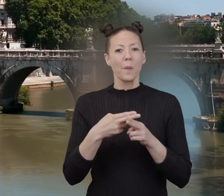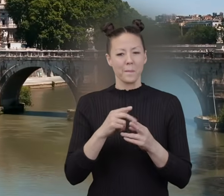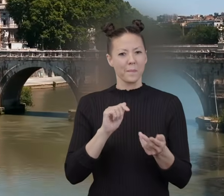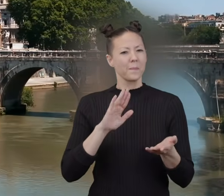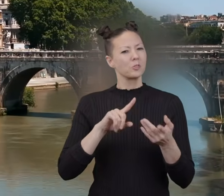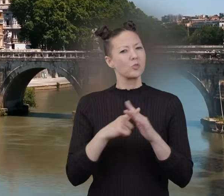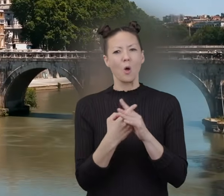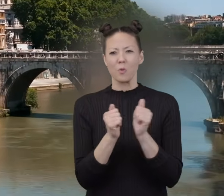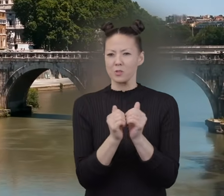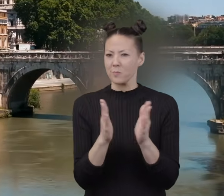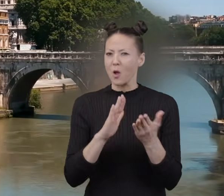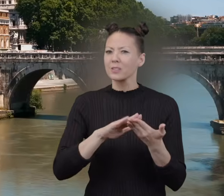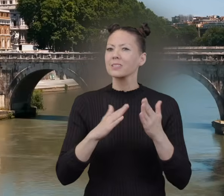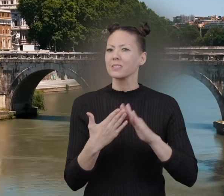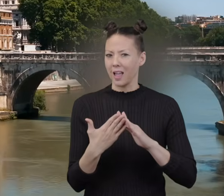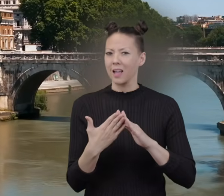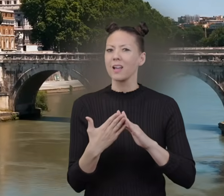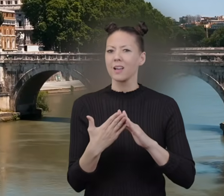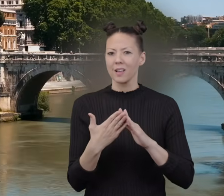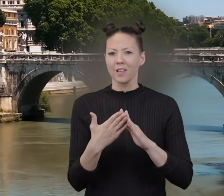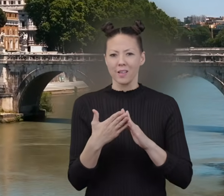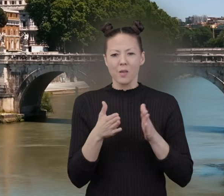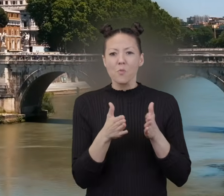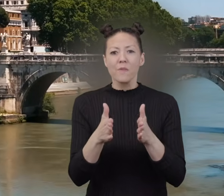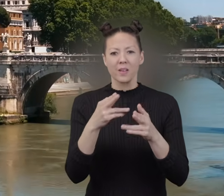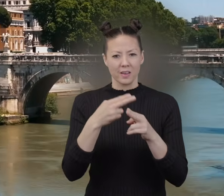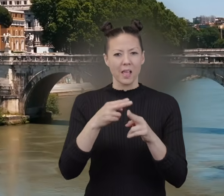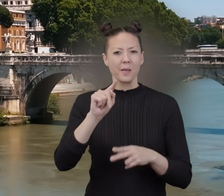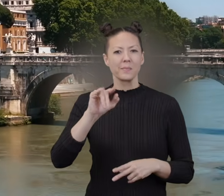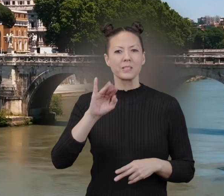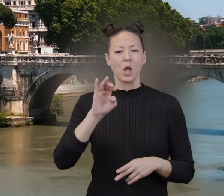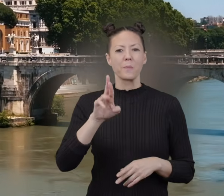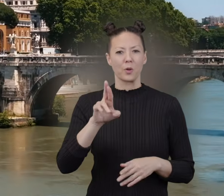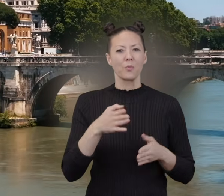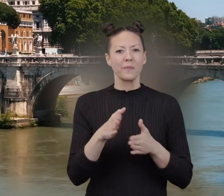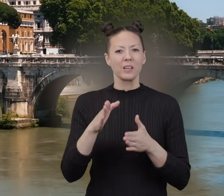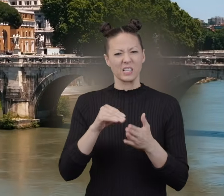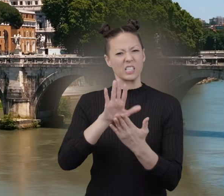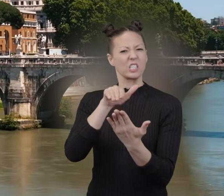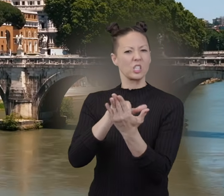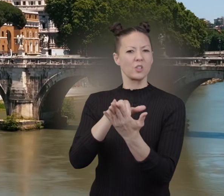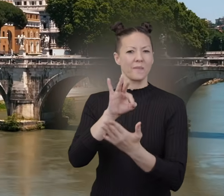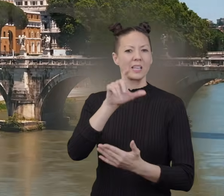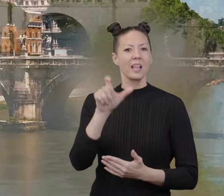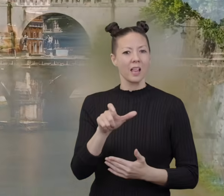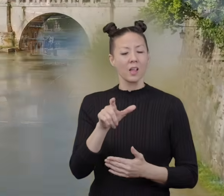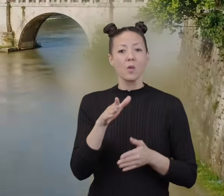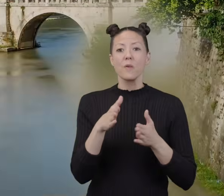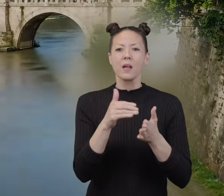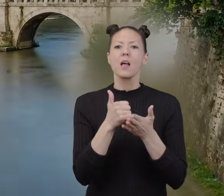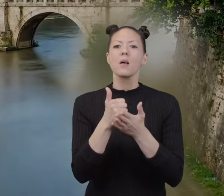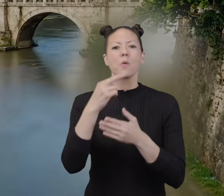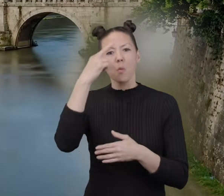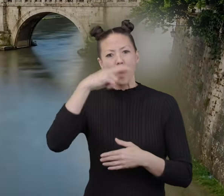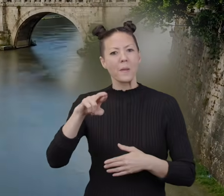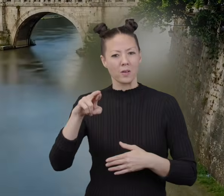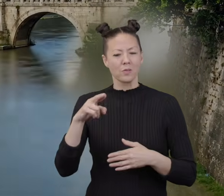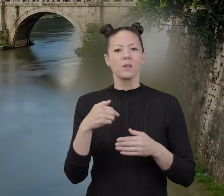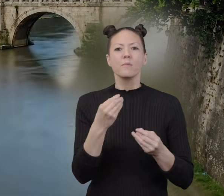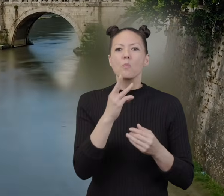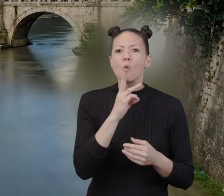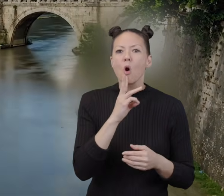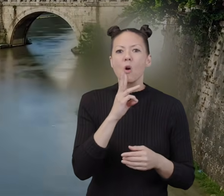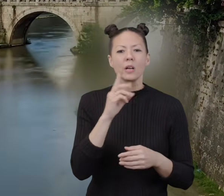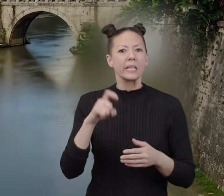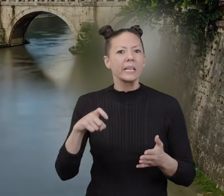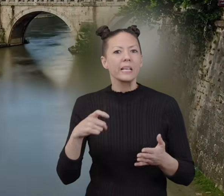years ago, Rome began as a small town along the Tiber River in central Italy. The river gave the Romans a source